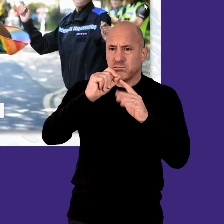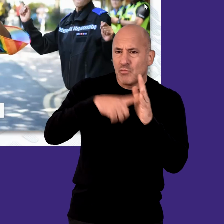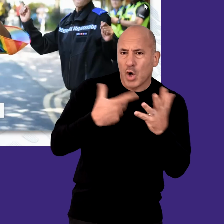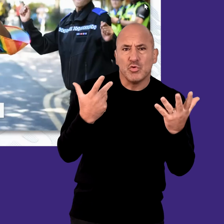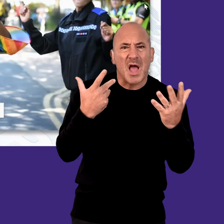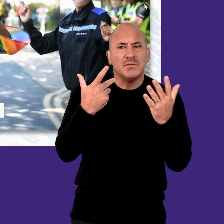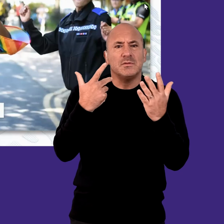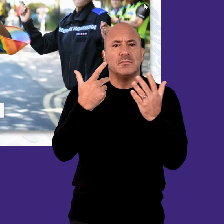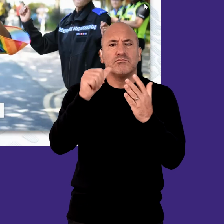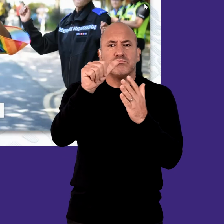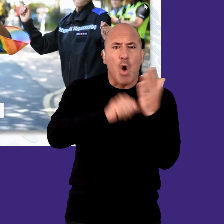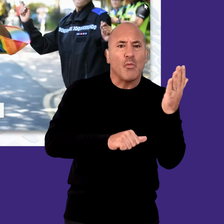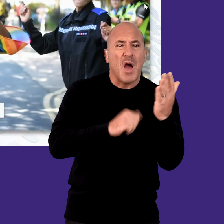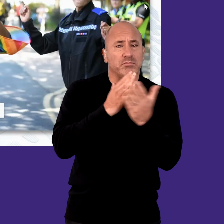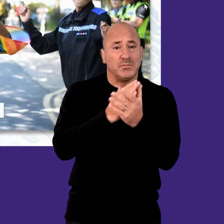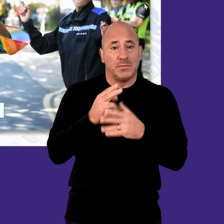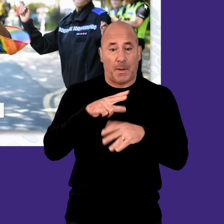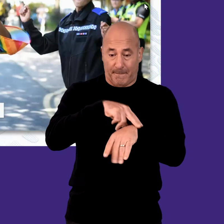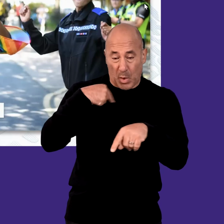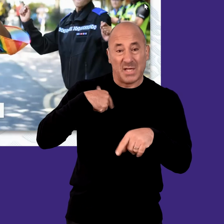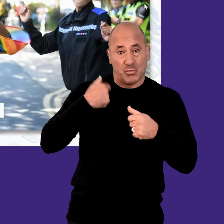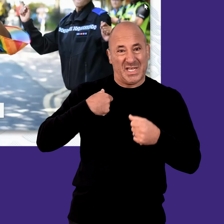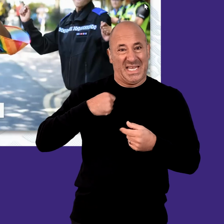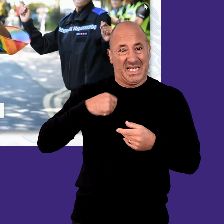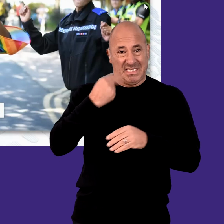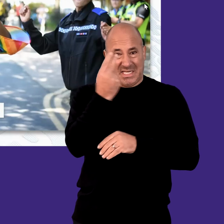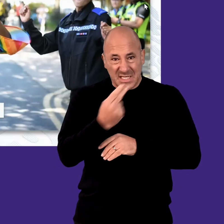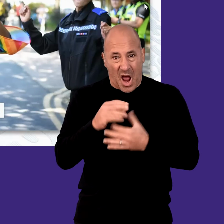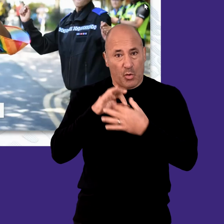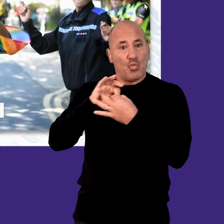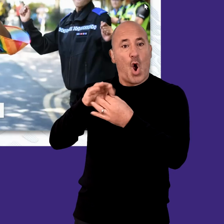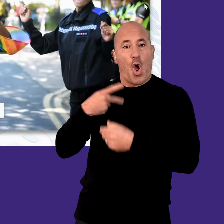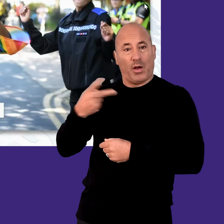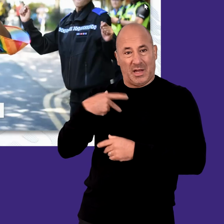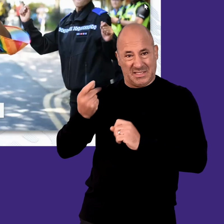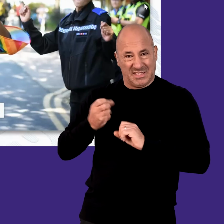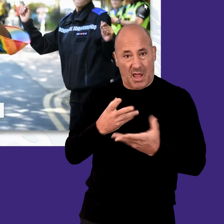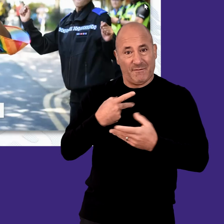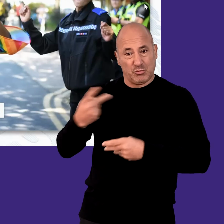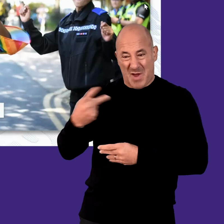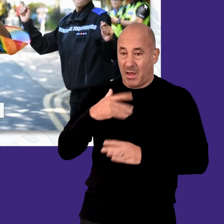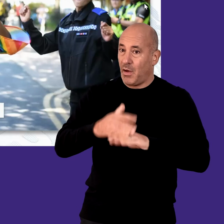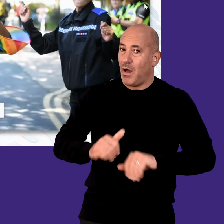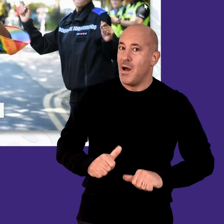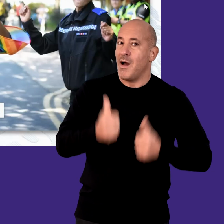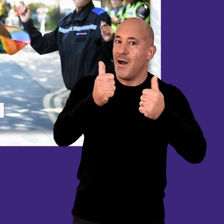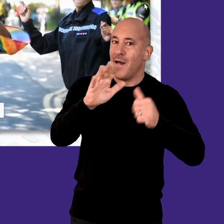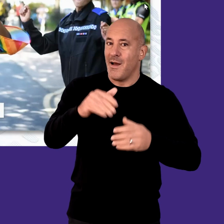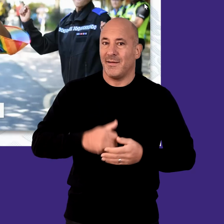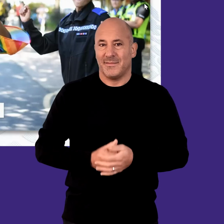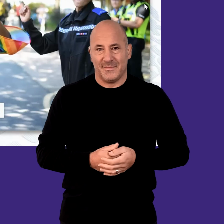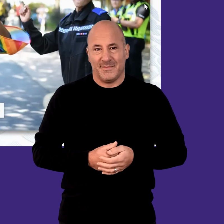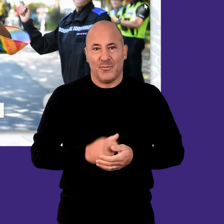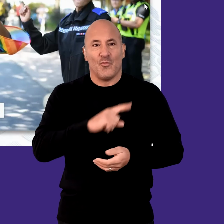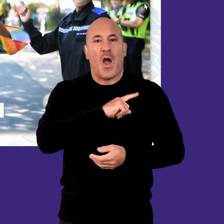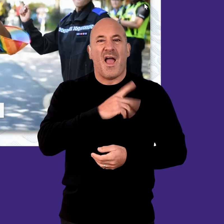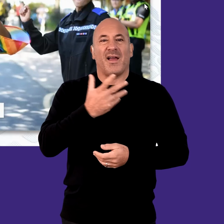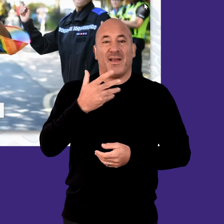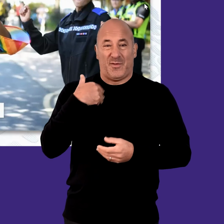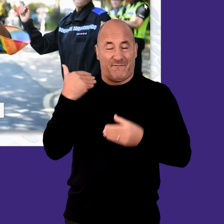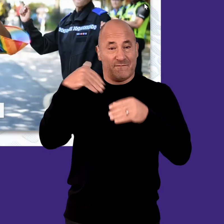that there were actually some projects and programs that we as the police co-designed and co-delivered, and that was a huge benefit to